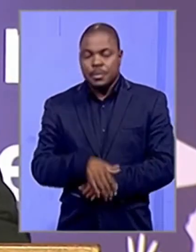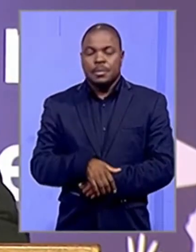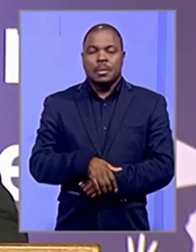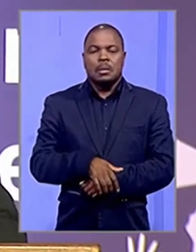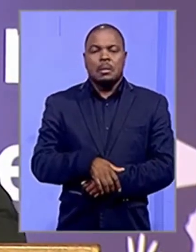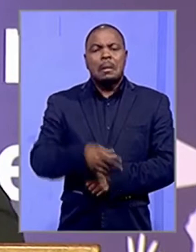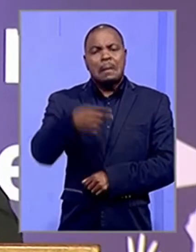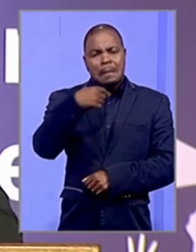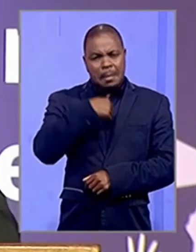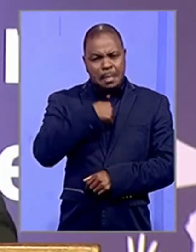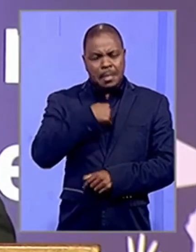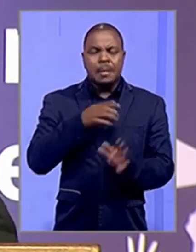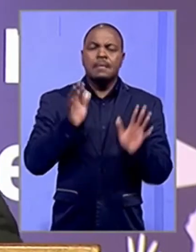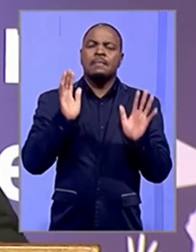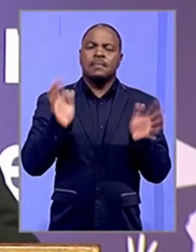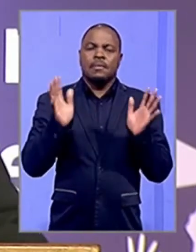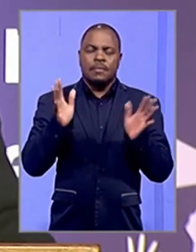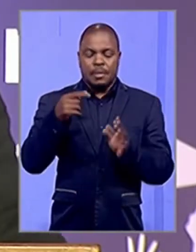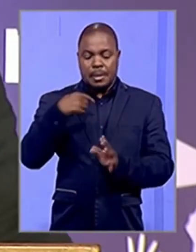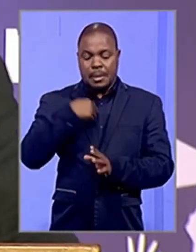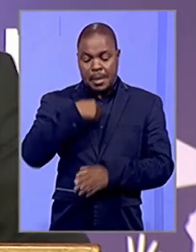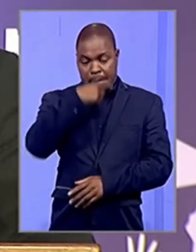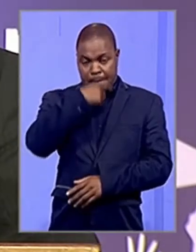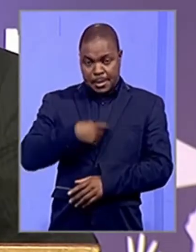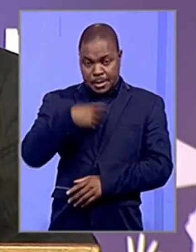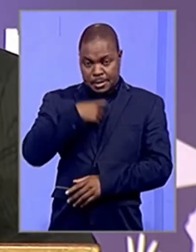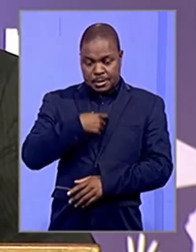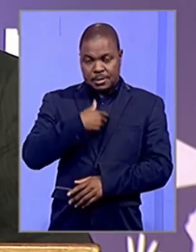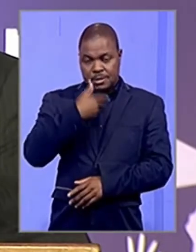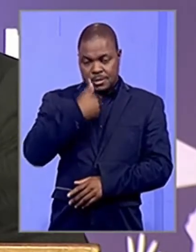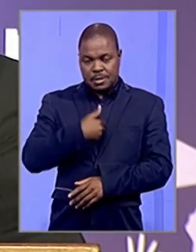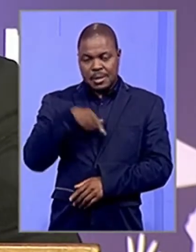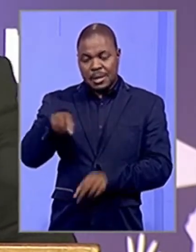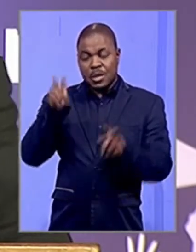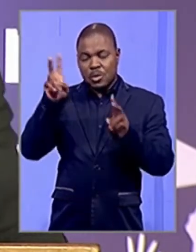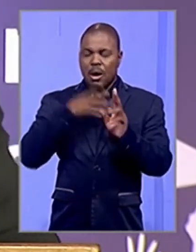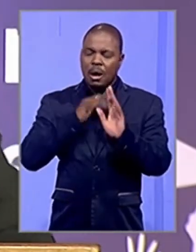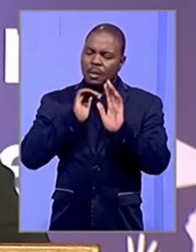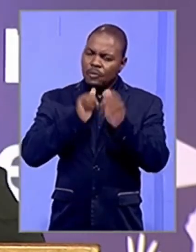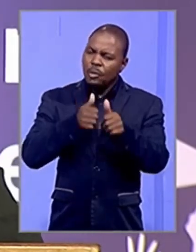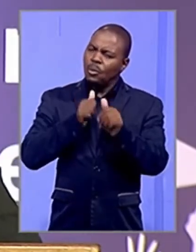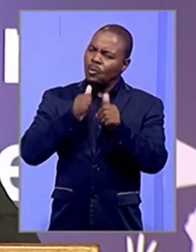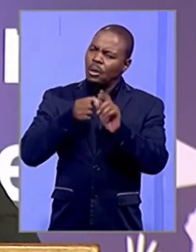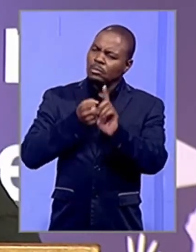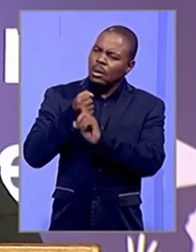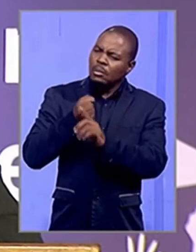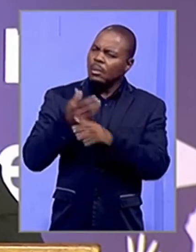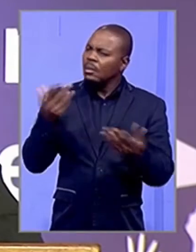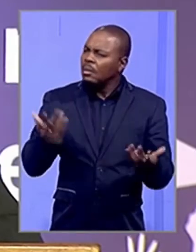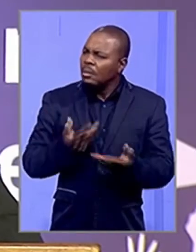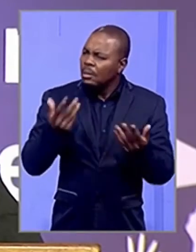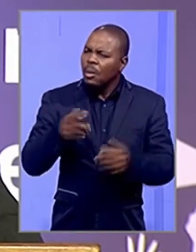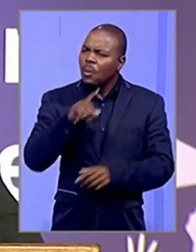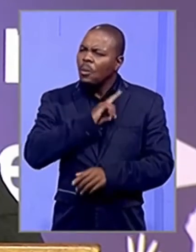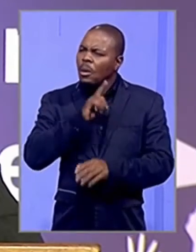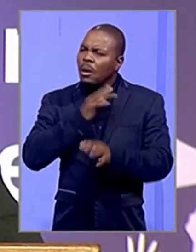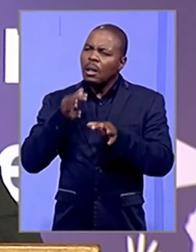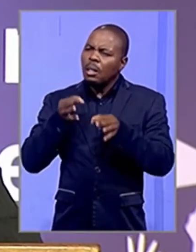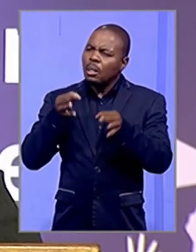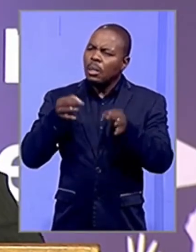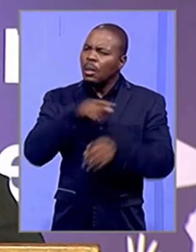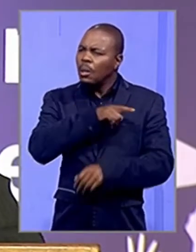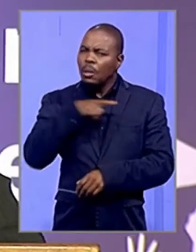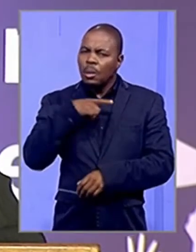have been personally following this matter up and asking why is it taking so